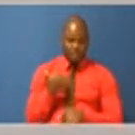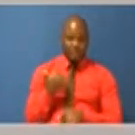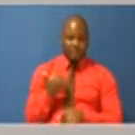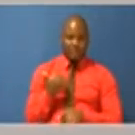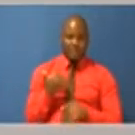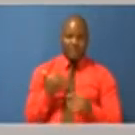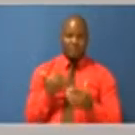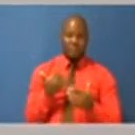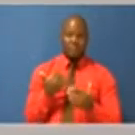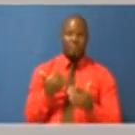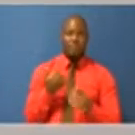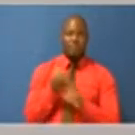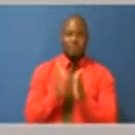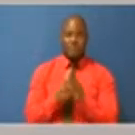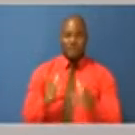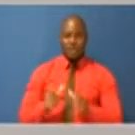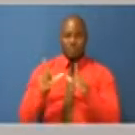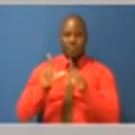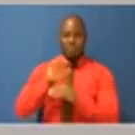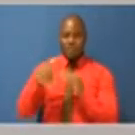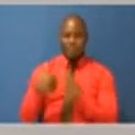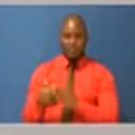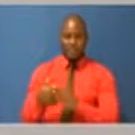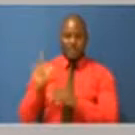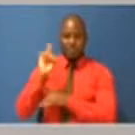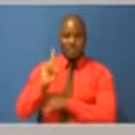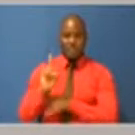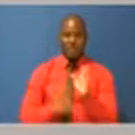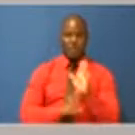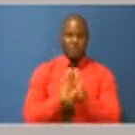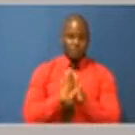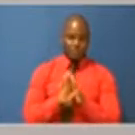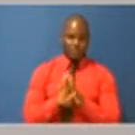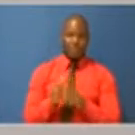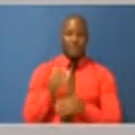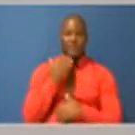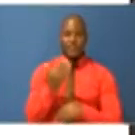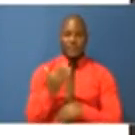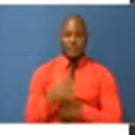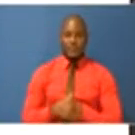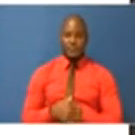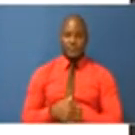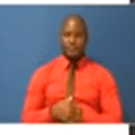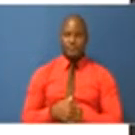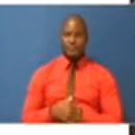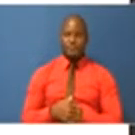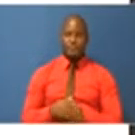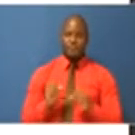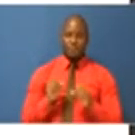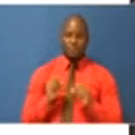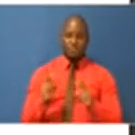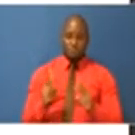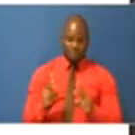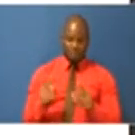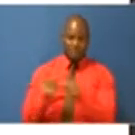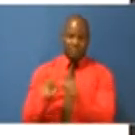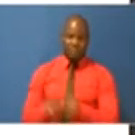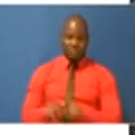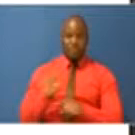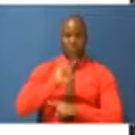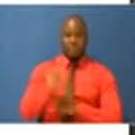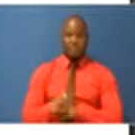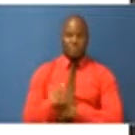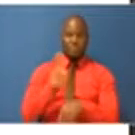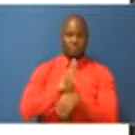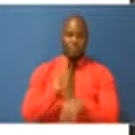sort of a team as a family so we can help each and every person in nairobi grow thank you all right uh the same set of questions